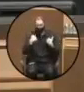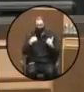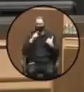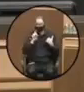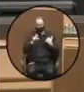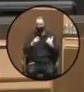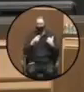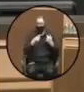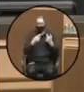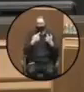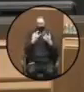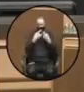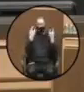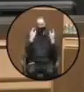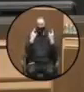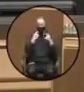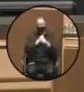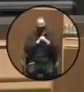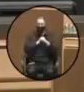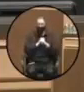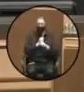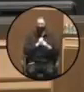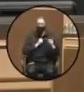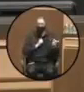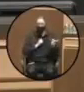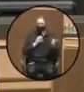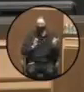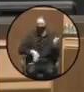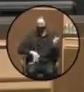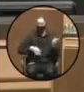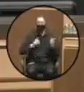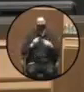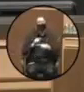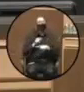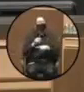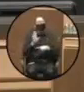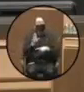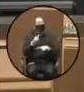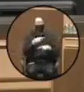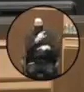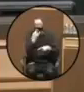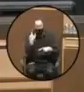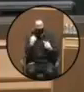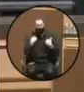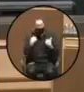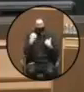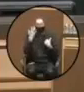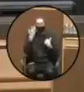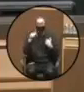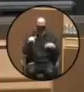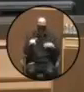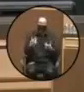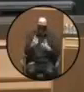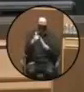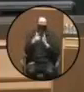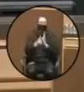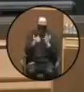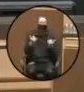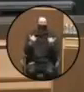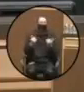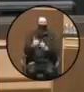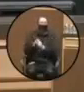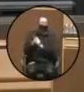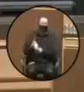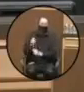mask to protect myself, but I wear the mask because this is our current state of law right now in Orange County